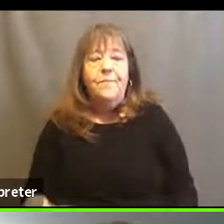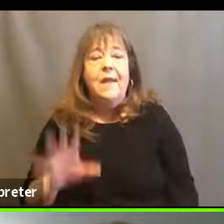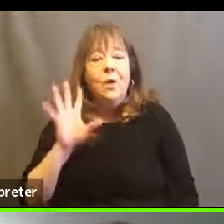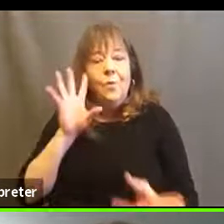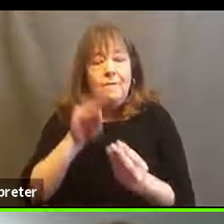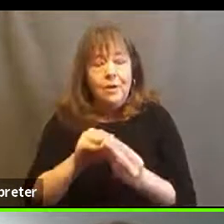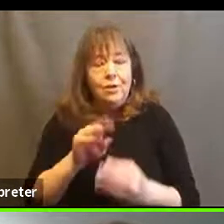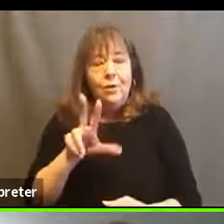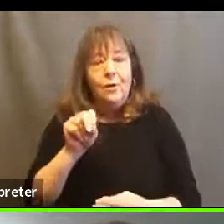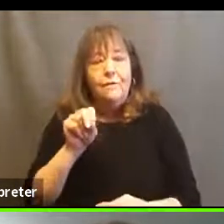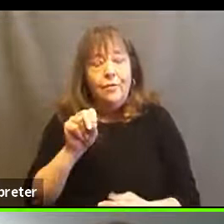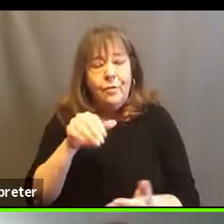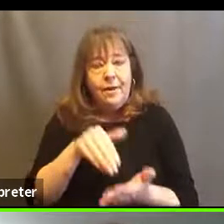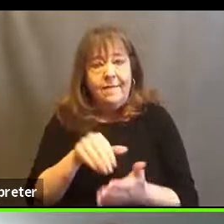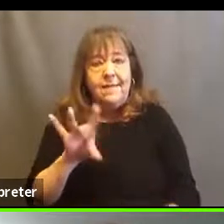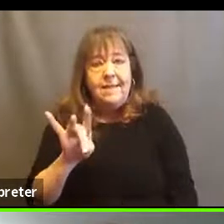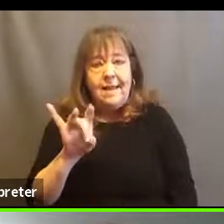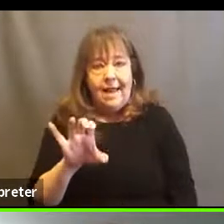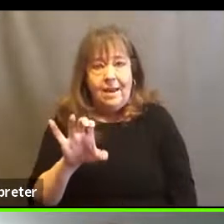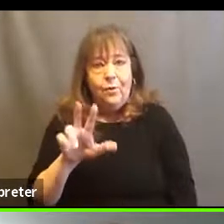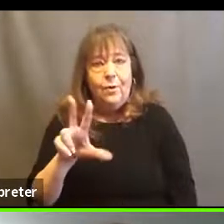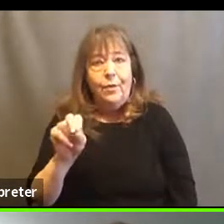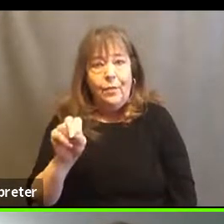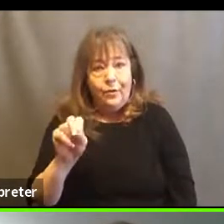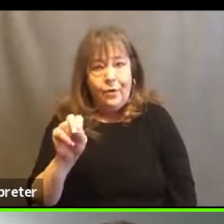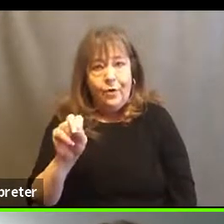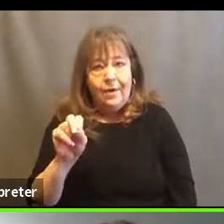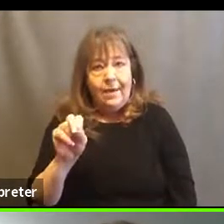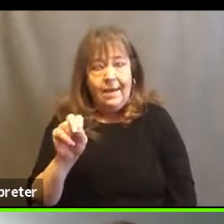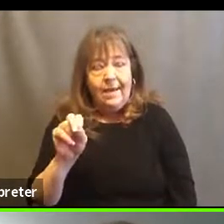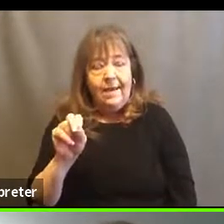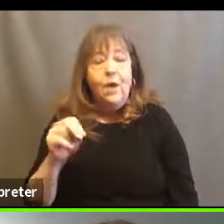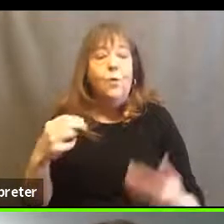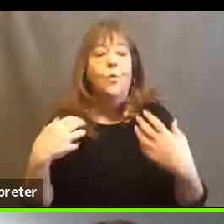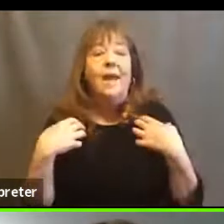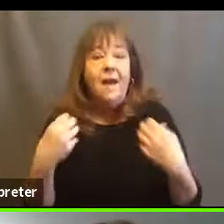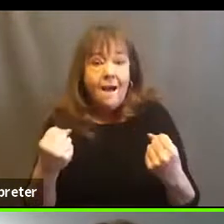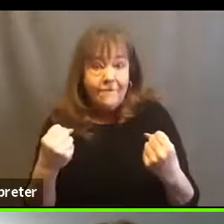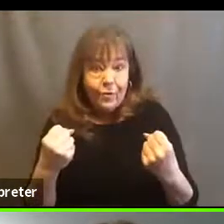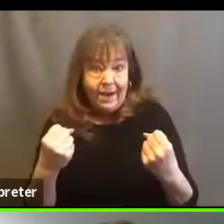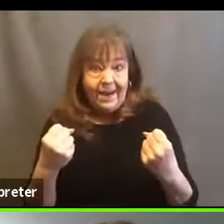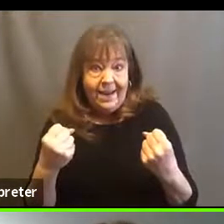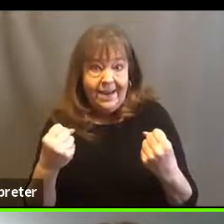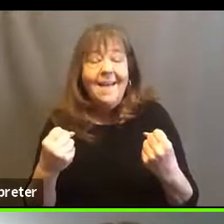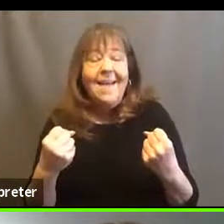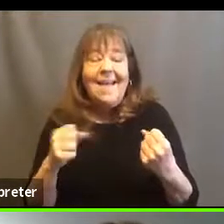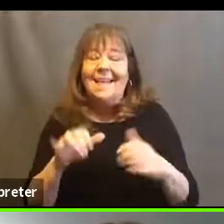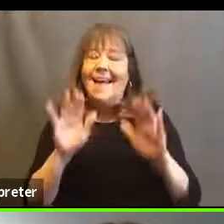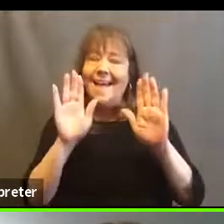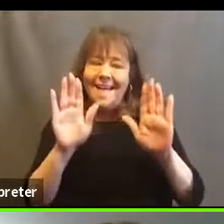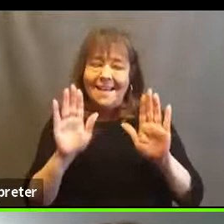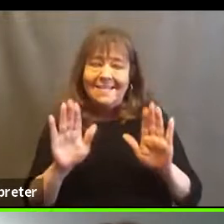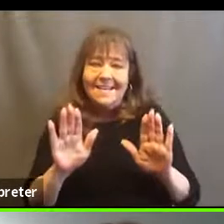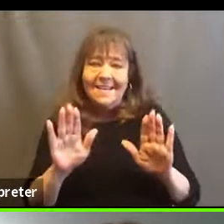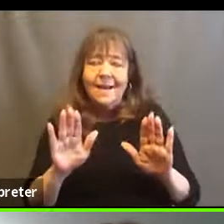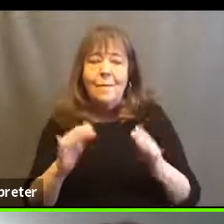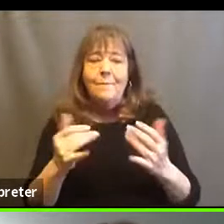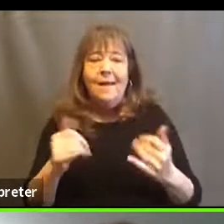of 30,830 cases recoveries, and that is excellent news, but we are